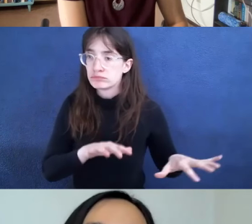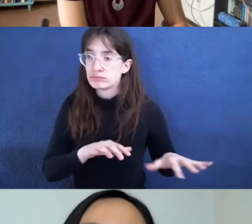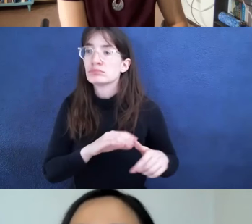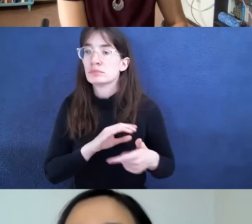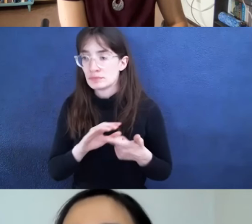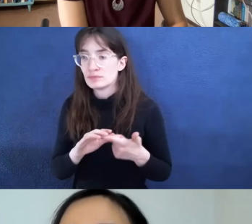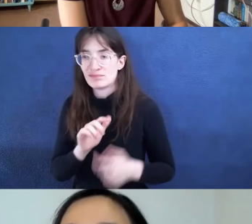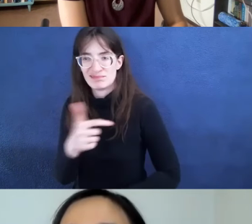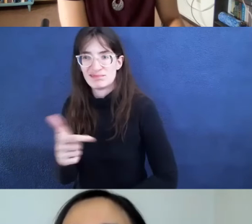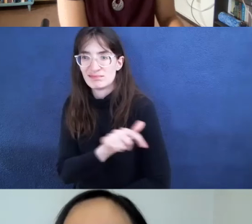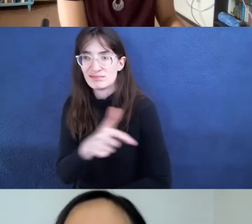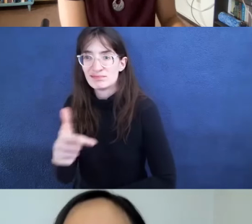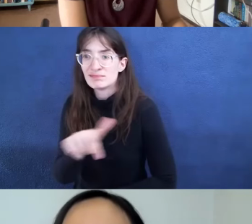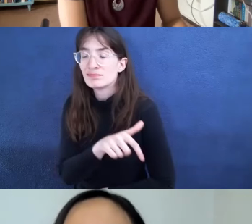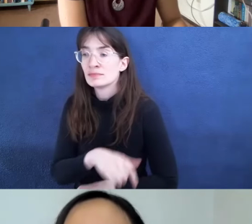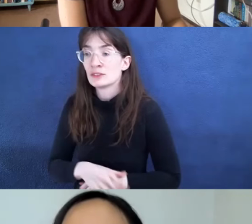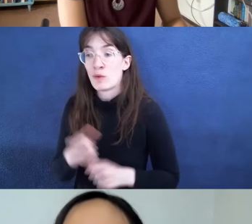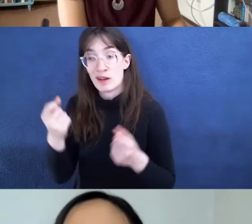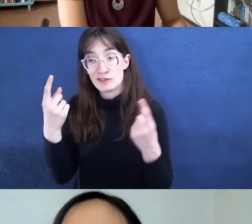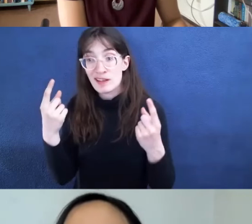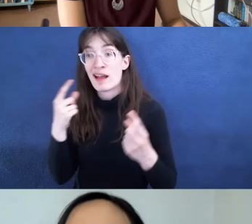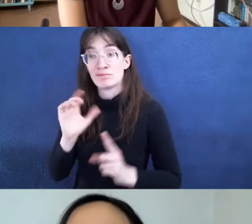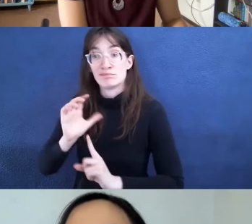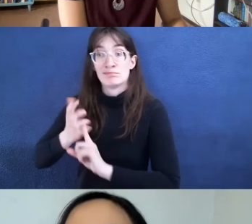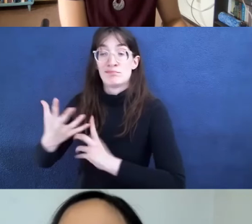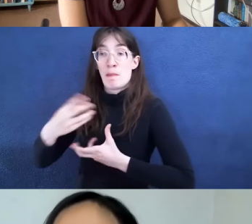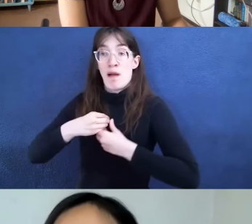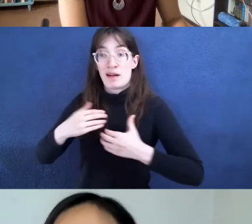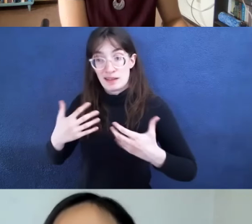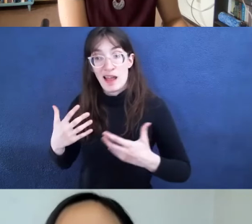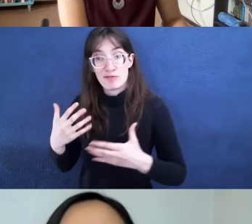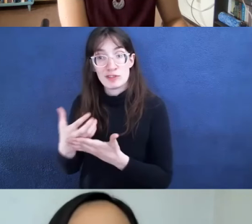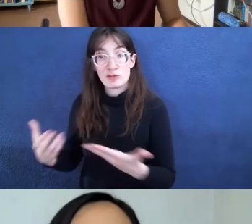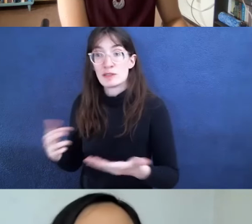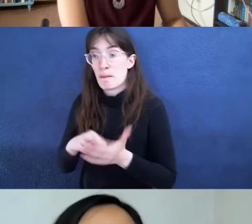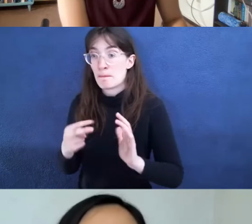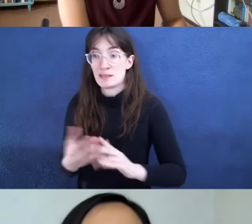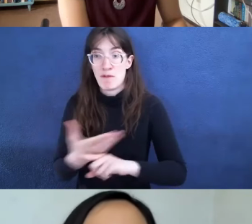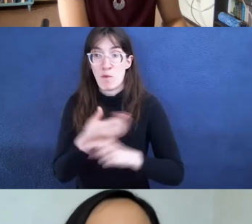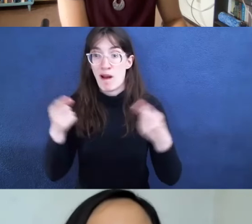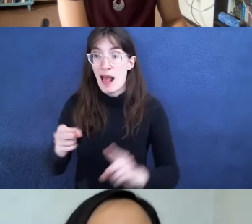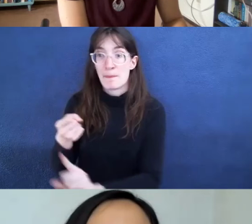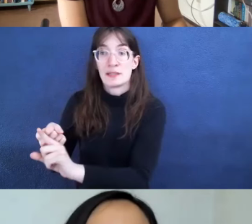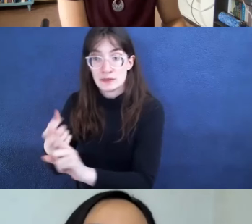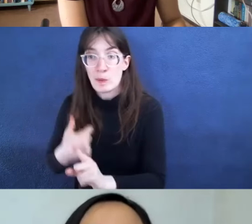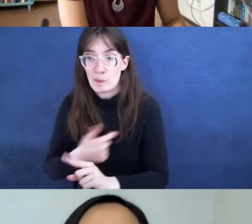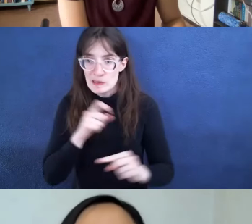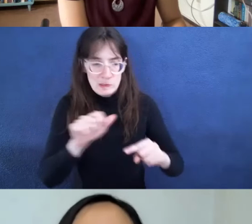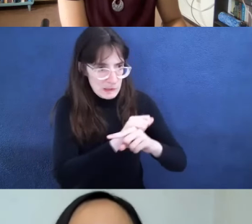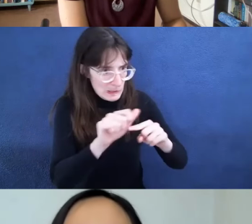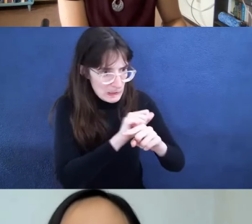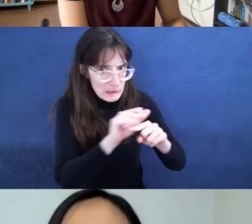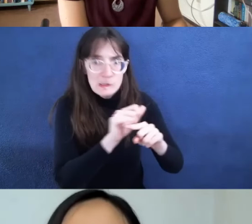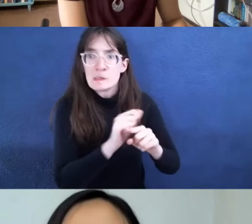we have to practice it in that setting to reset ourselves. So if it's just like